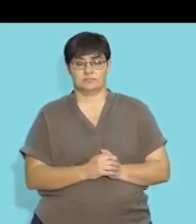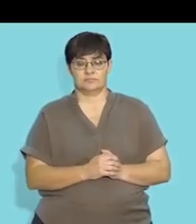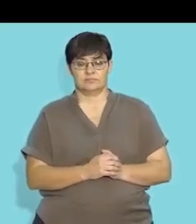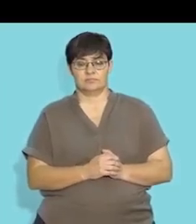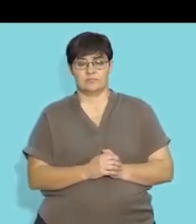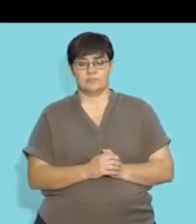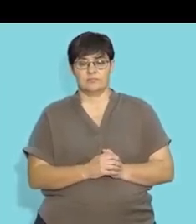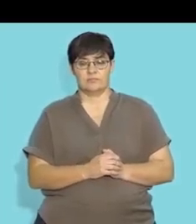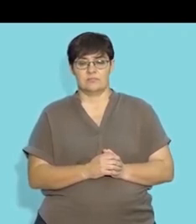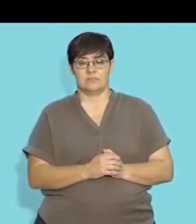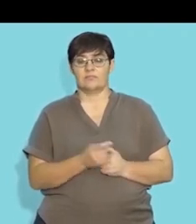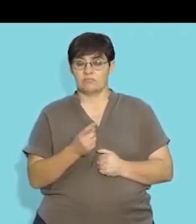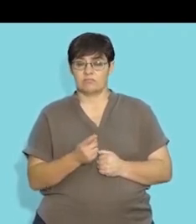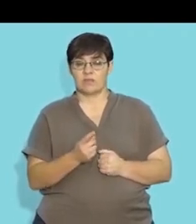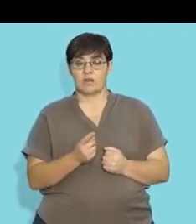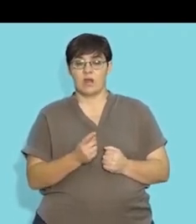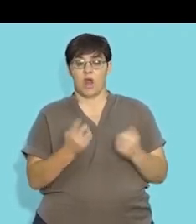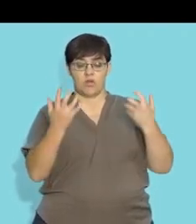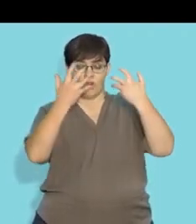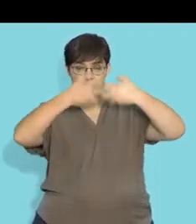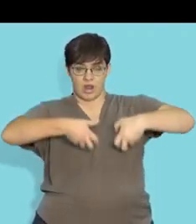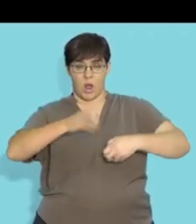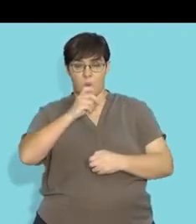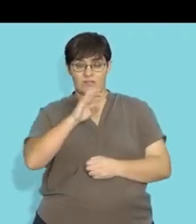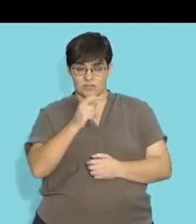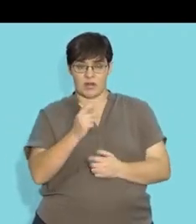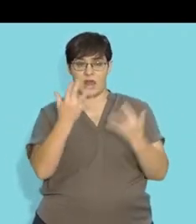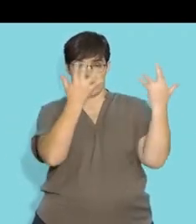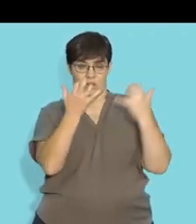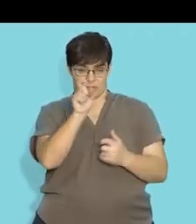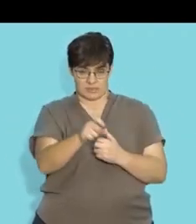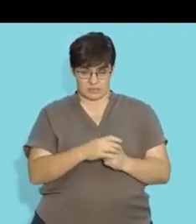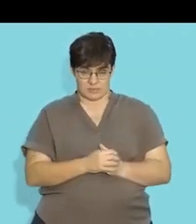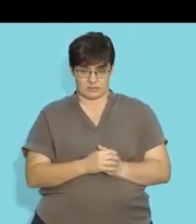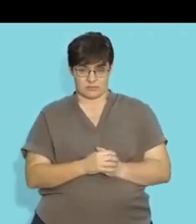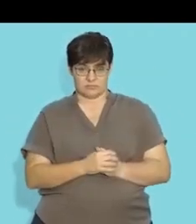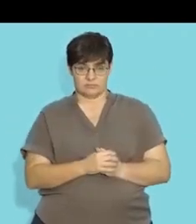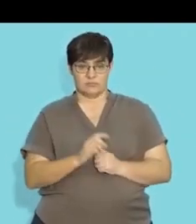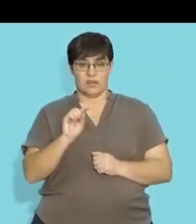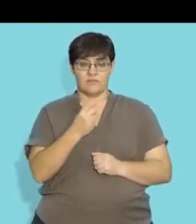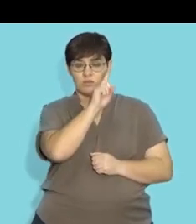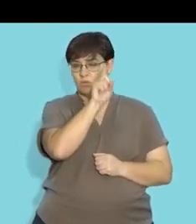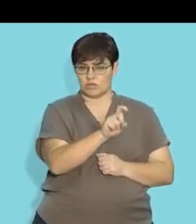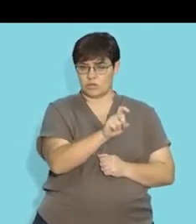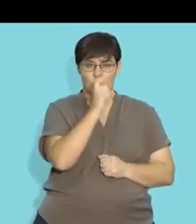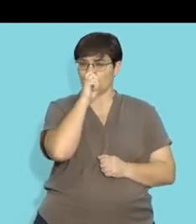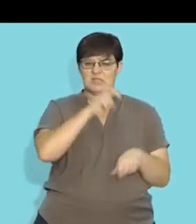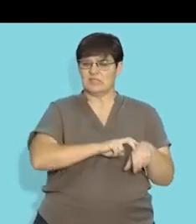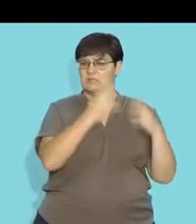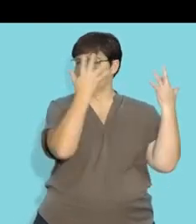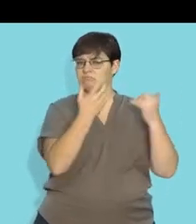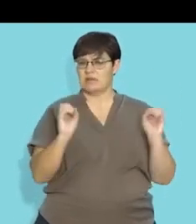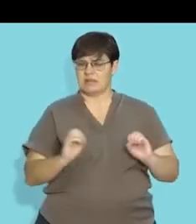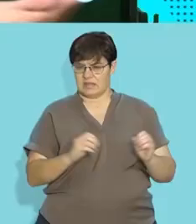Now, calculate the correlation coefficient of the data. You can see that the first question, there was no need for me to calculate